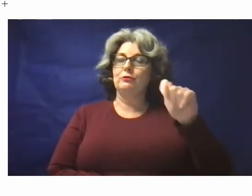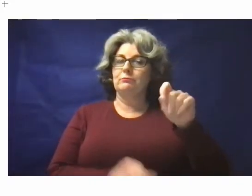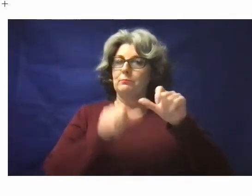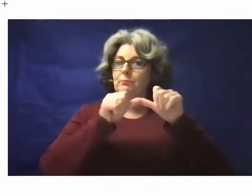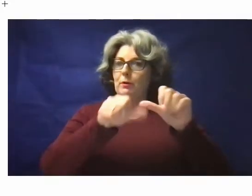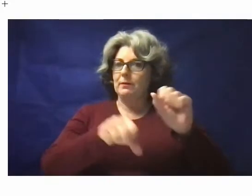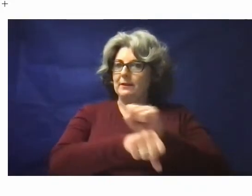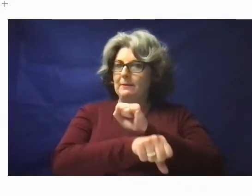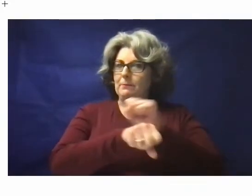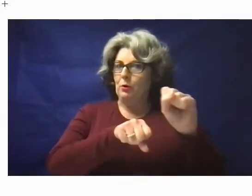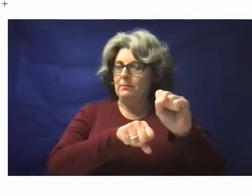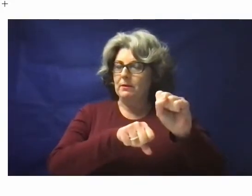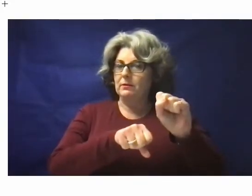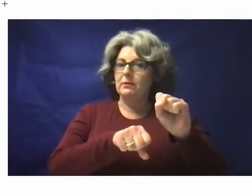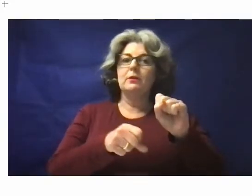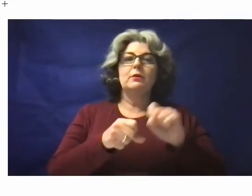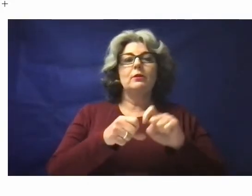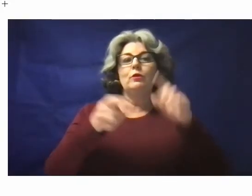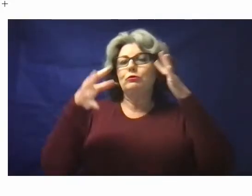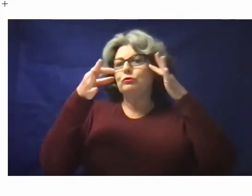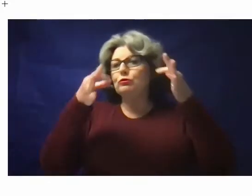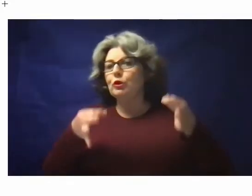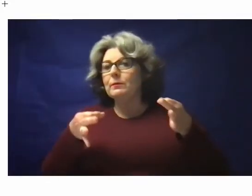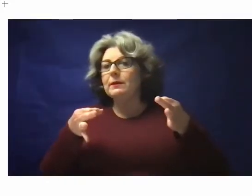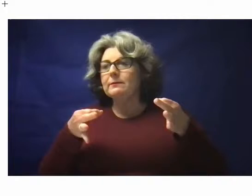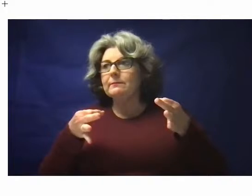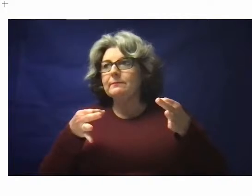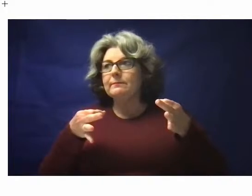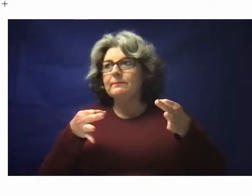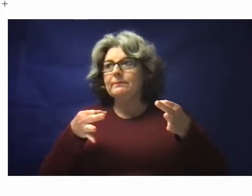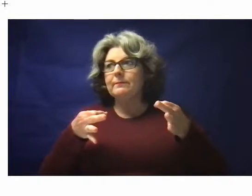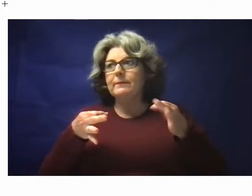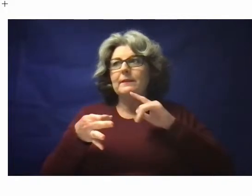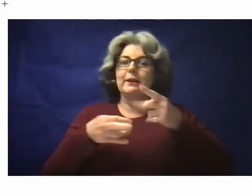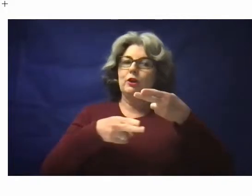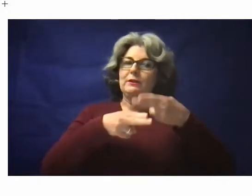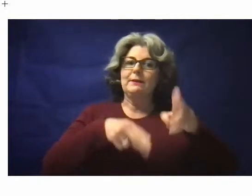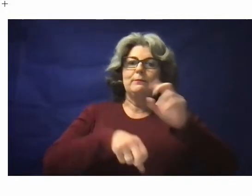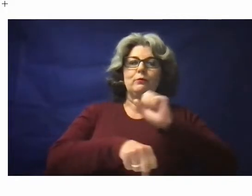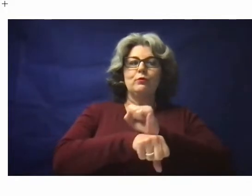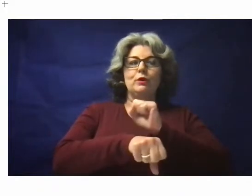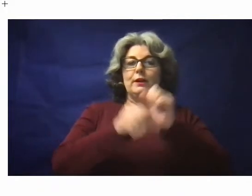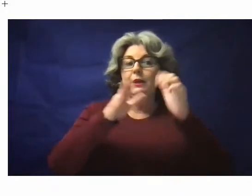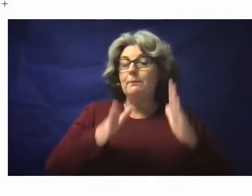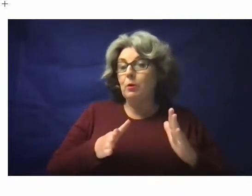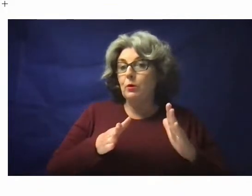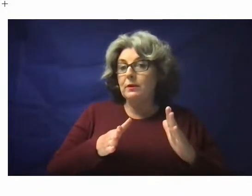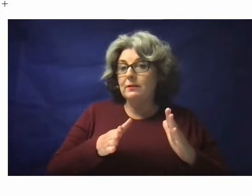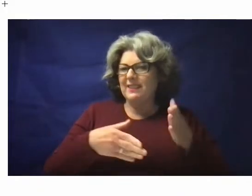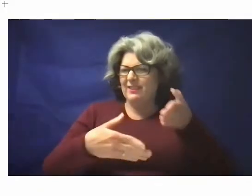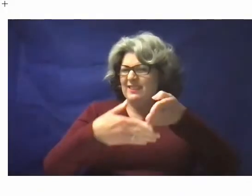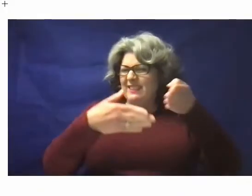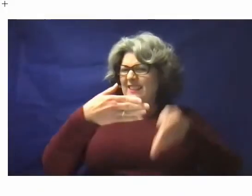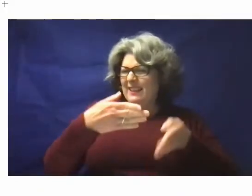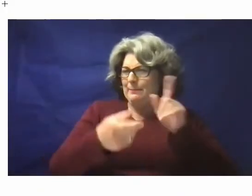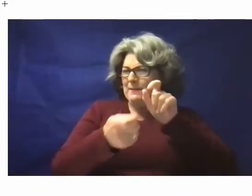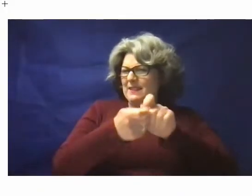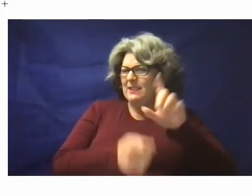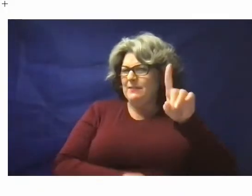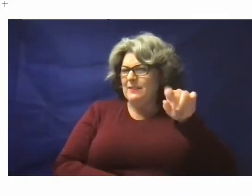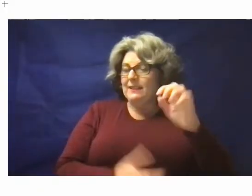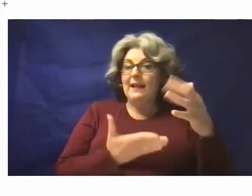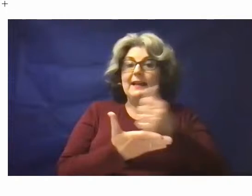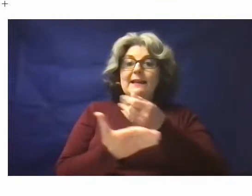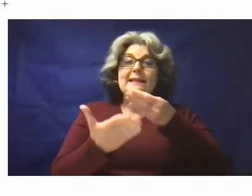employment, or determinate or terms, which are temporary employment, where there is an end date. The salary is